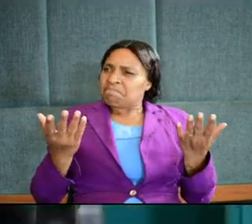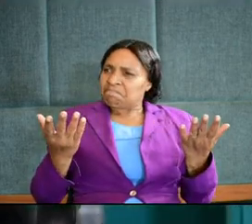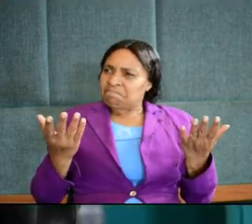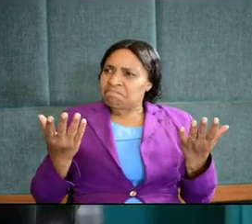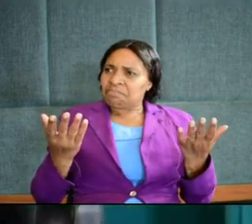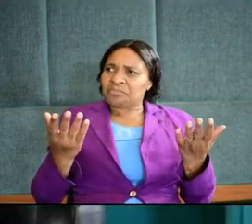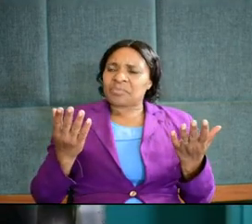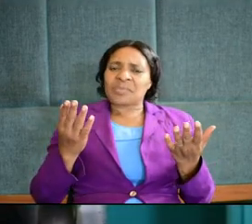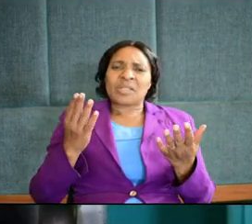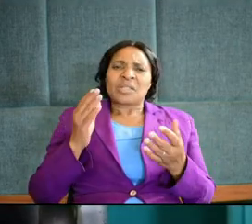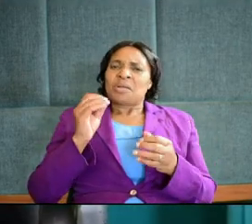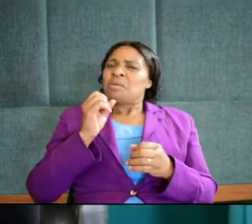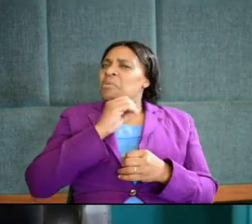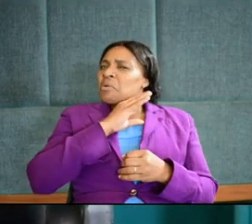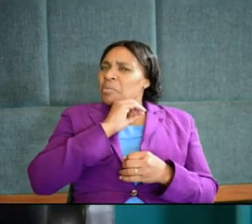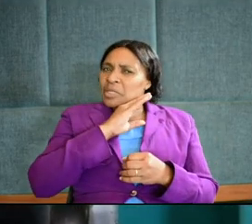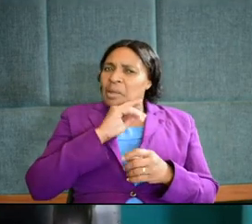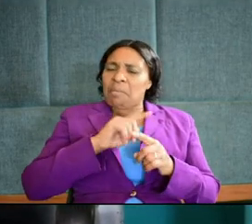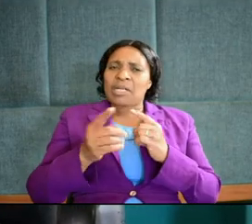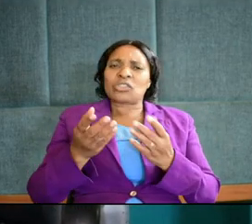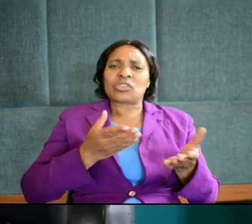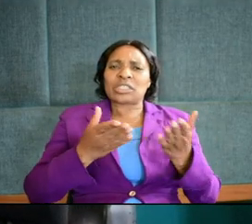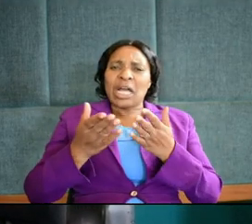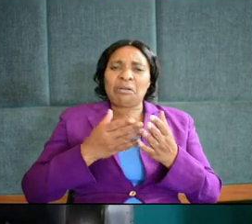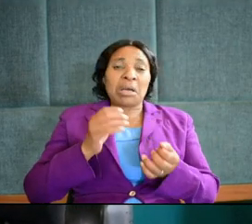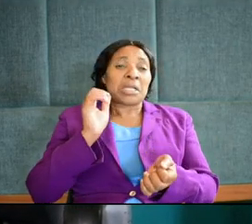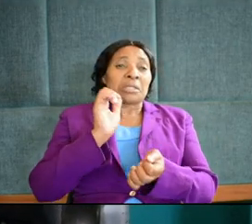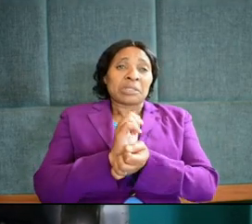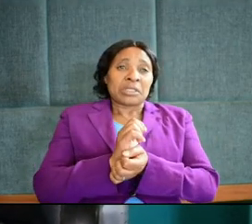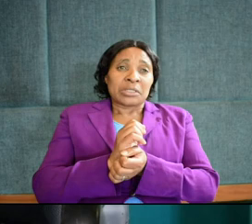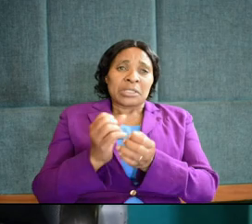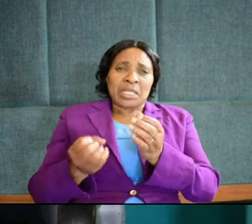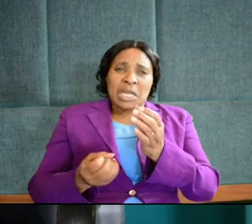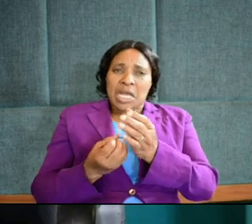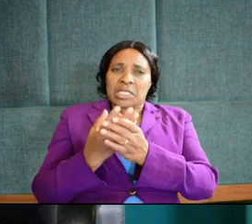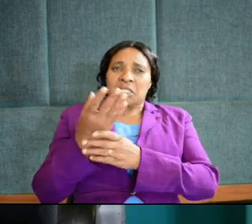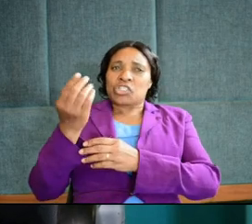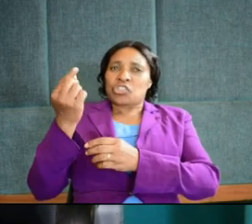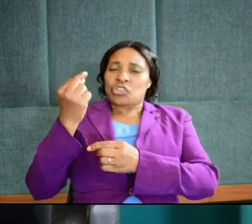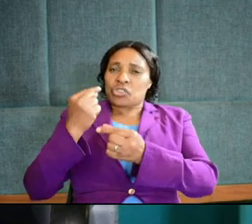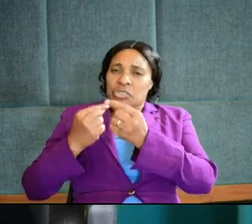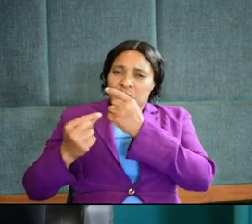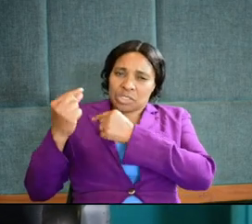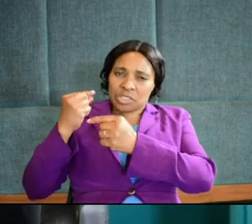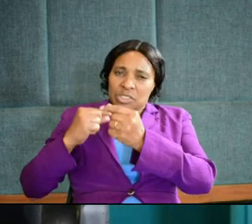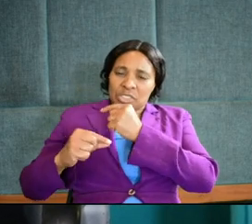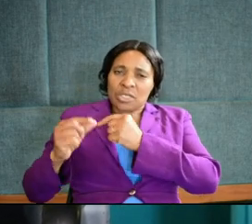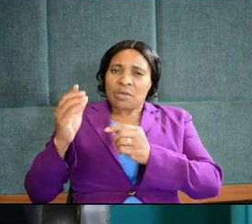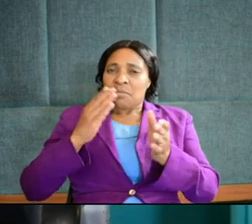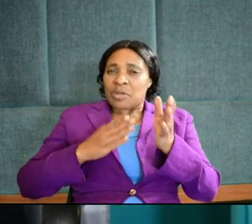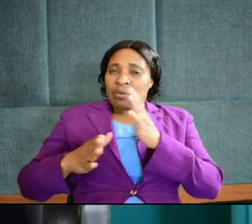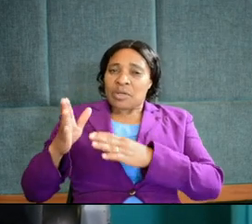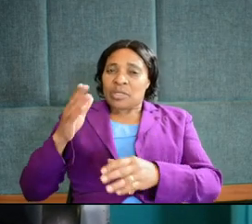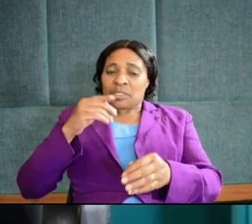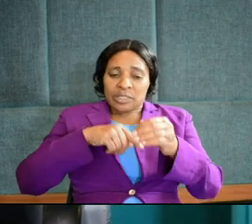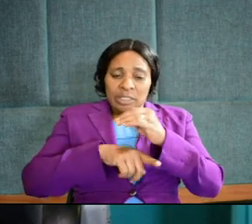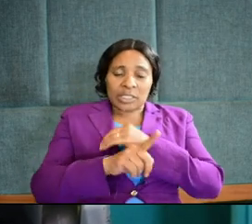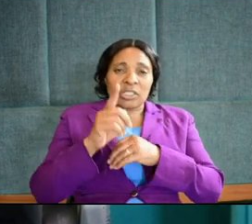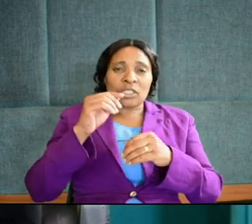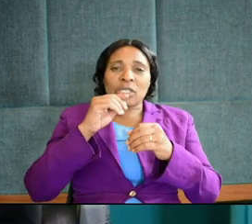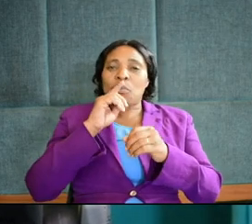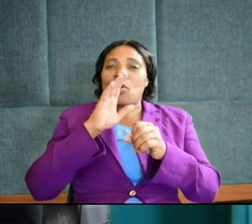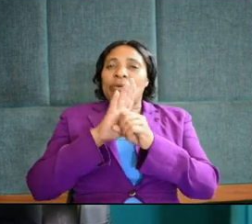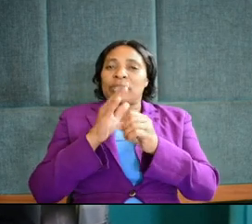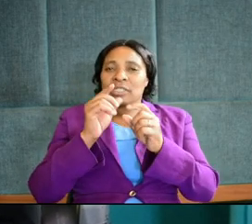and murmurers, but it was to serve as a discipline for the rising generation. Preparatory to their entrance into the promised